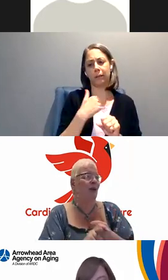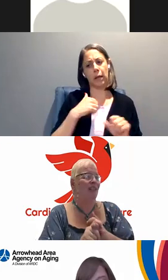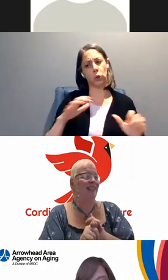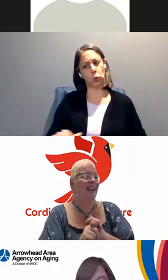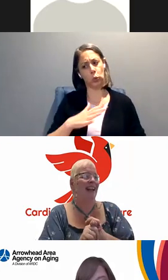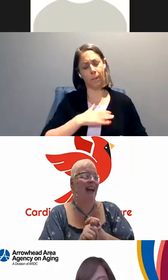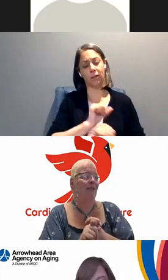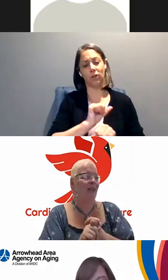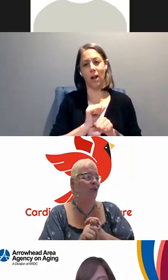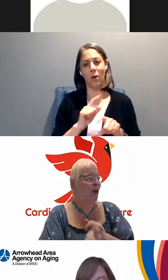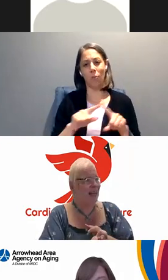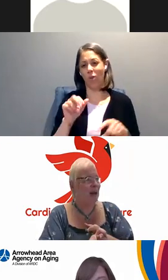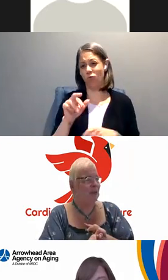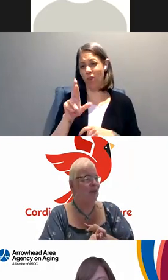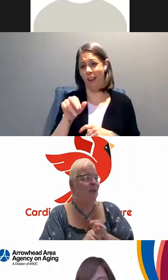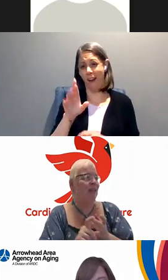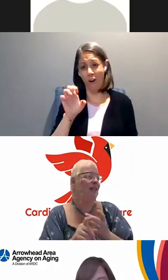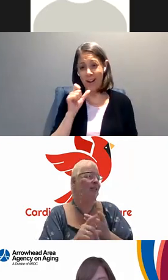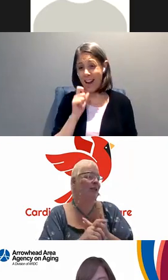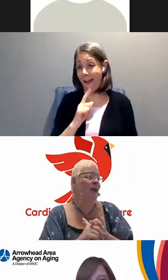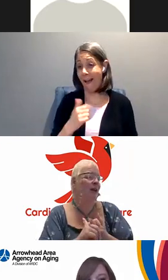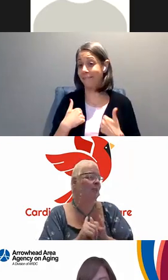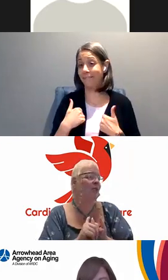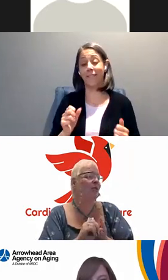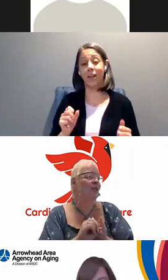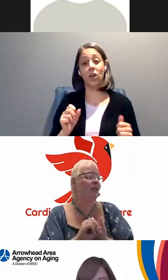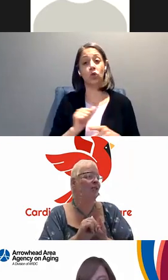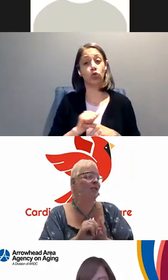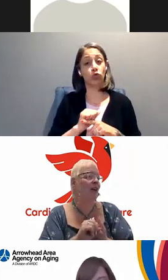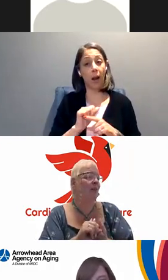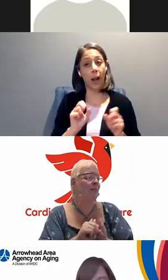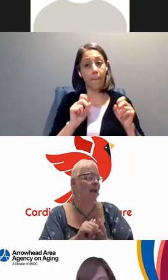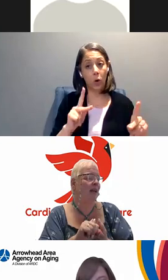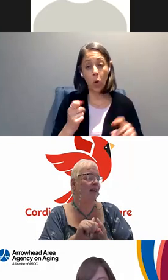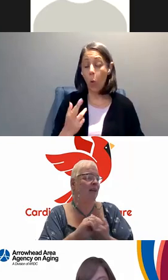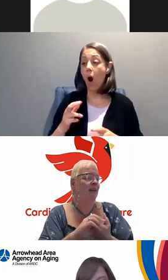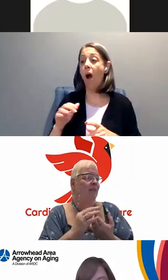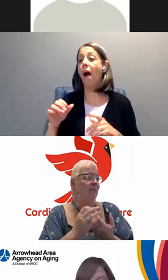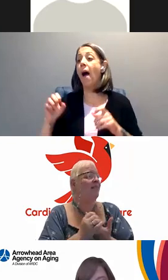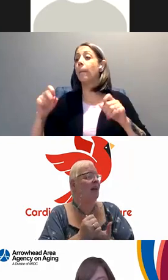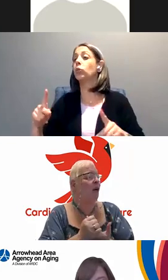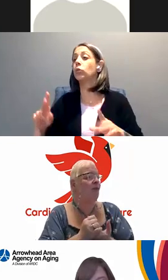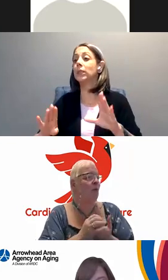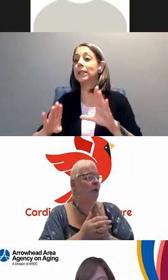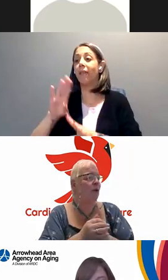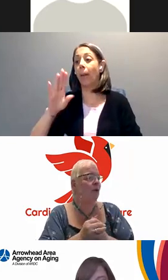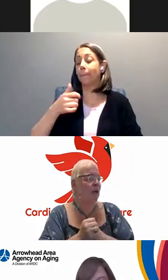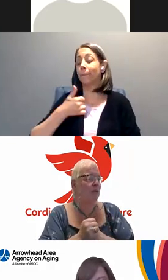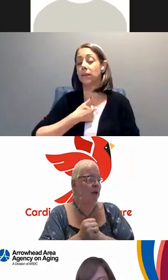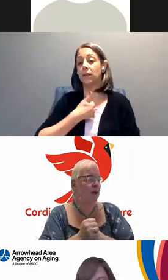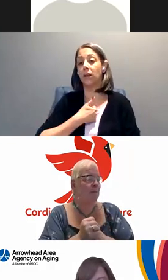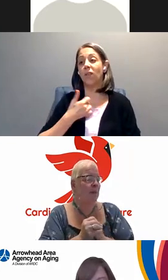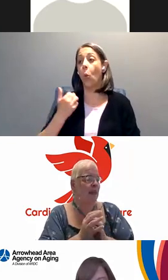really rarely did I have like training opportunities or opportunities to develop myself or